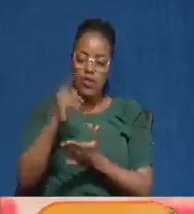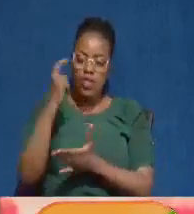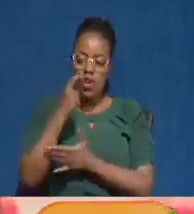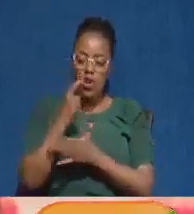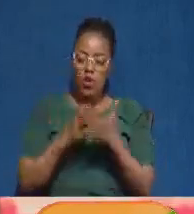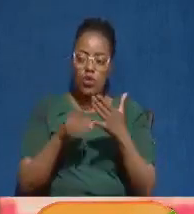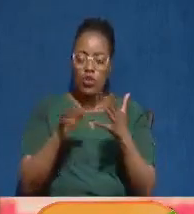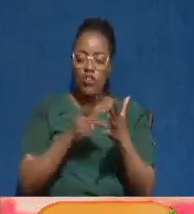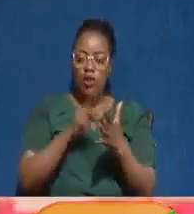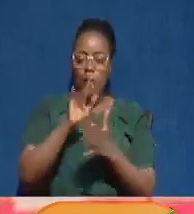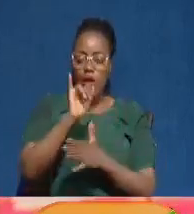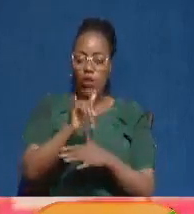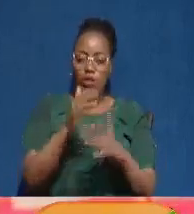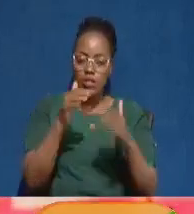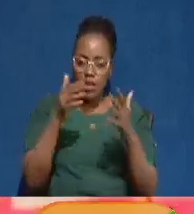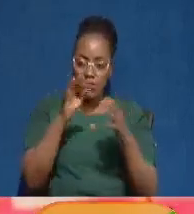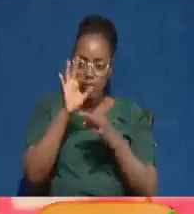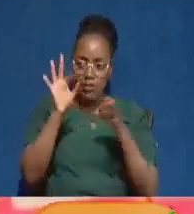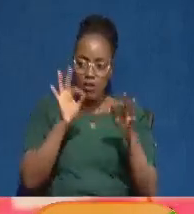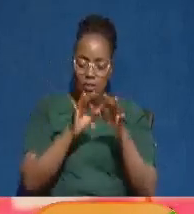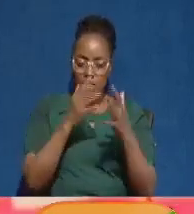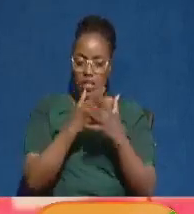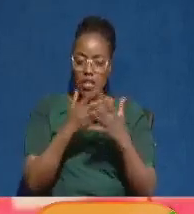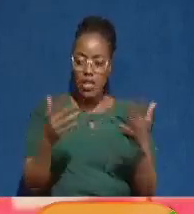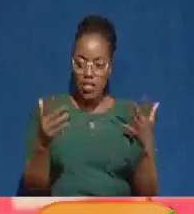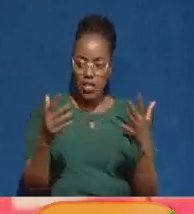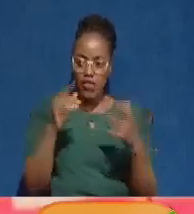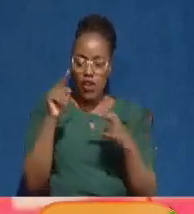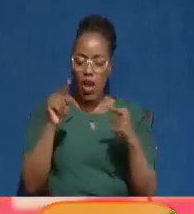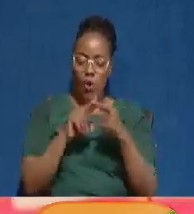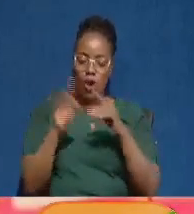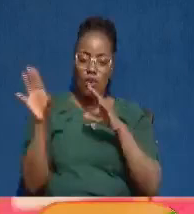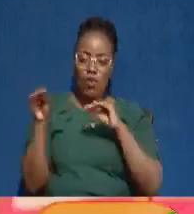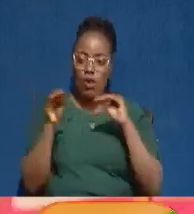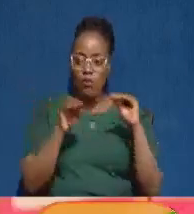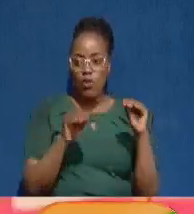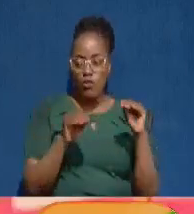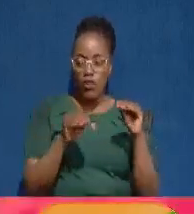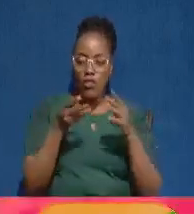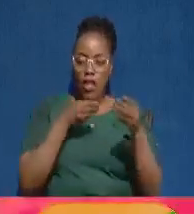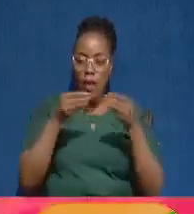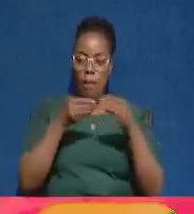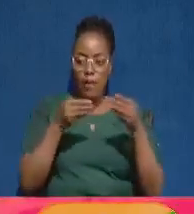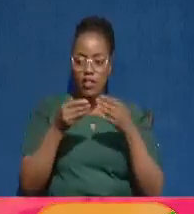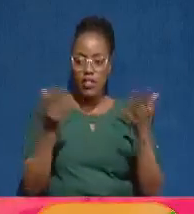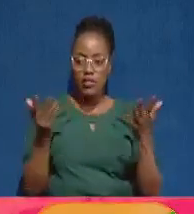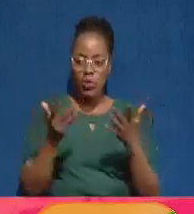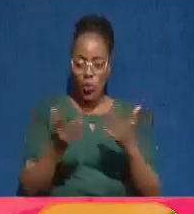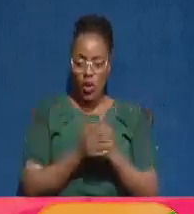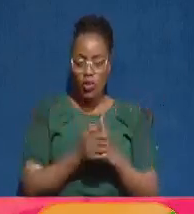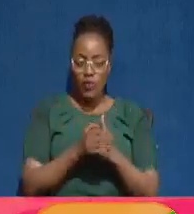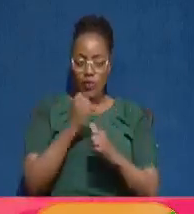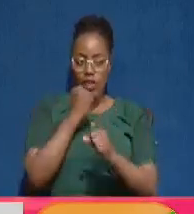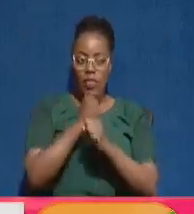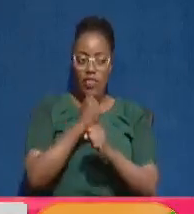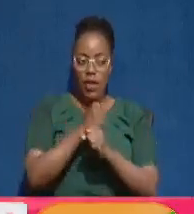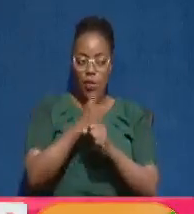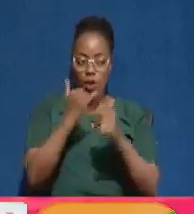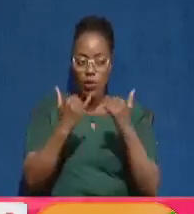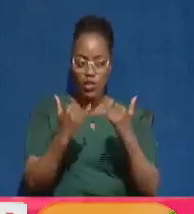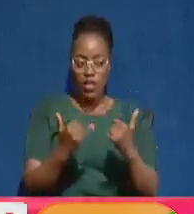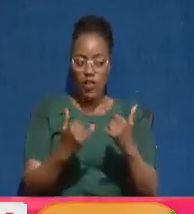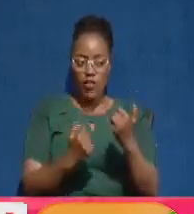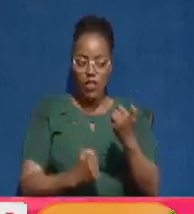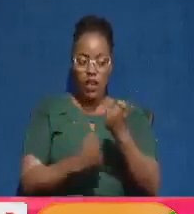of buying this particular item when it gets to the place where the trader is. The work they are doing